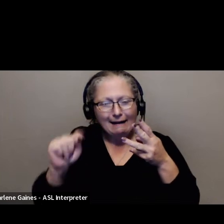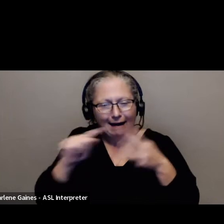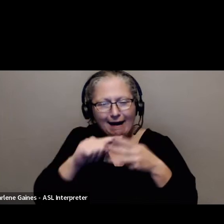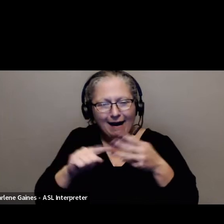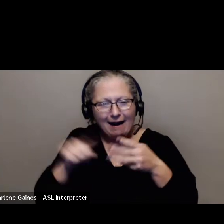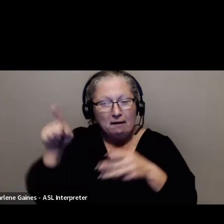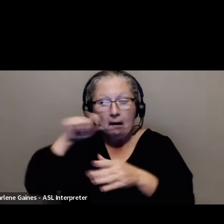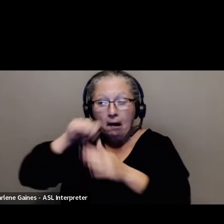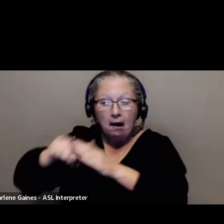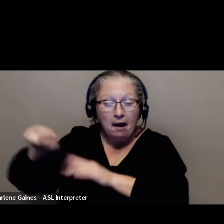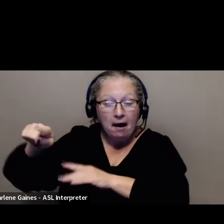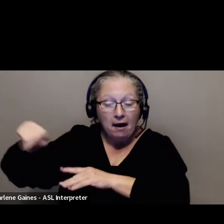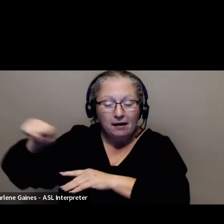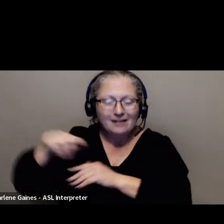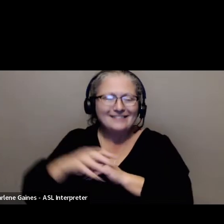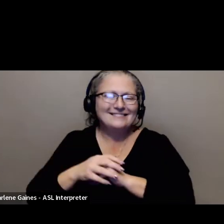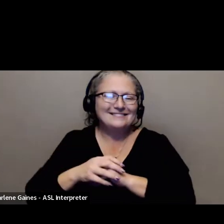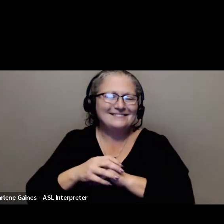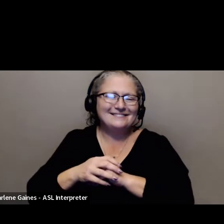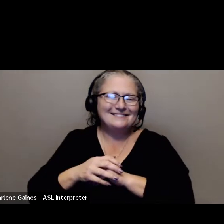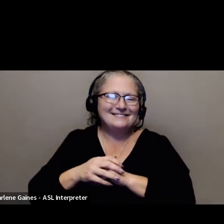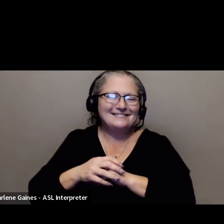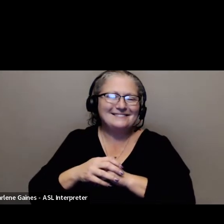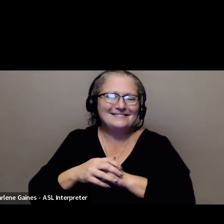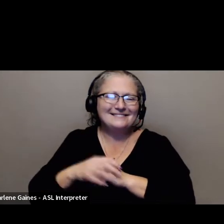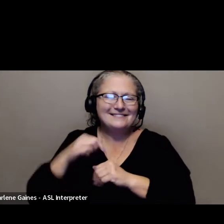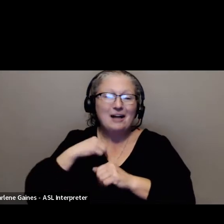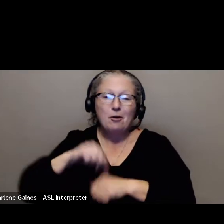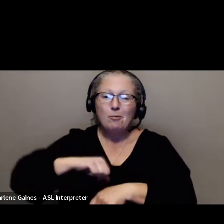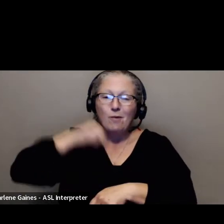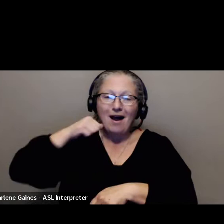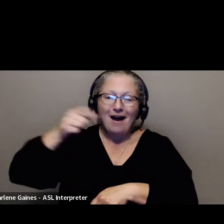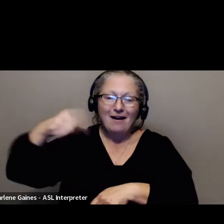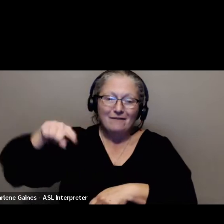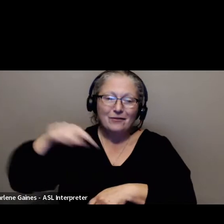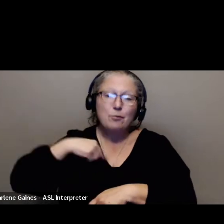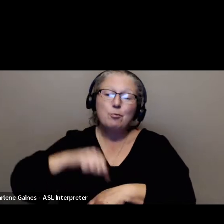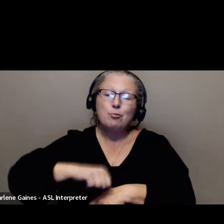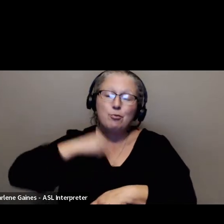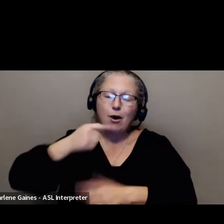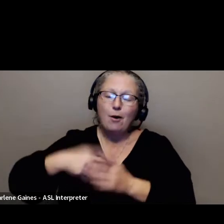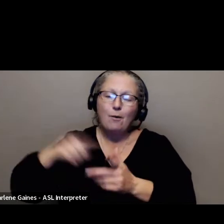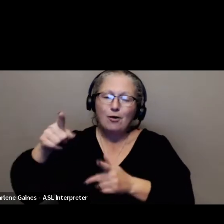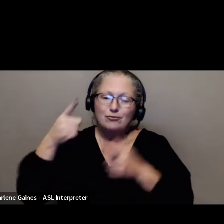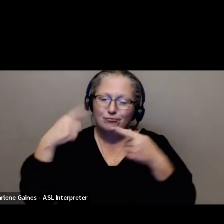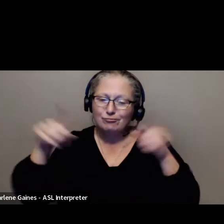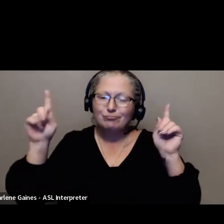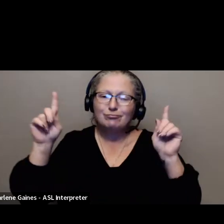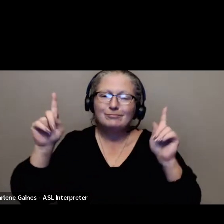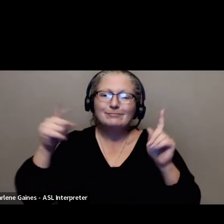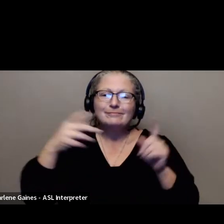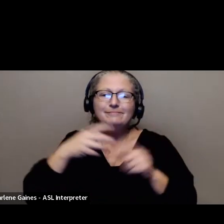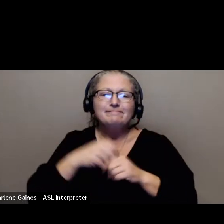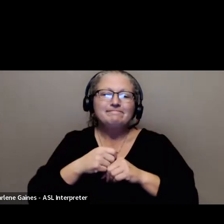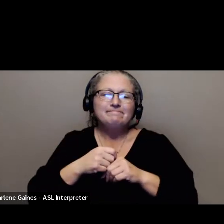hiding. I'm very proud of you. I'm proud of what you've accomplished.